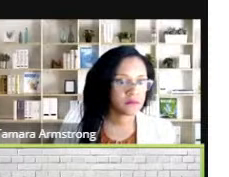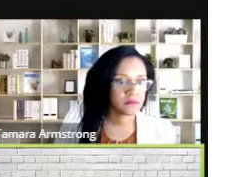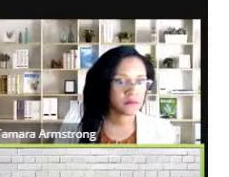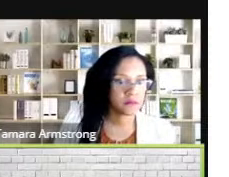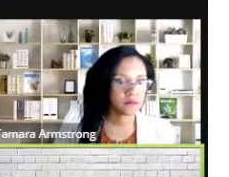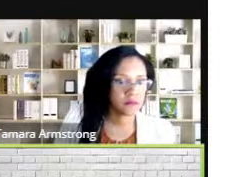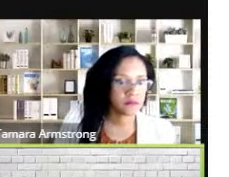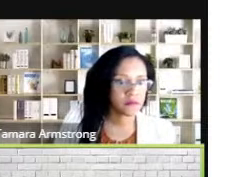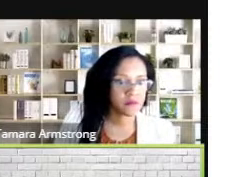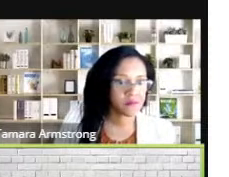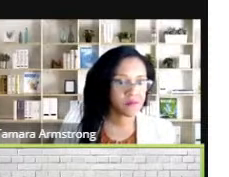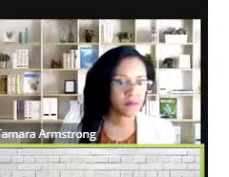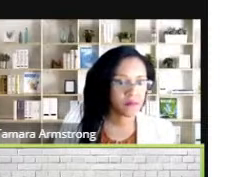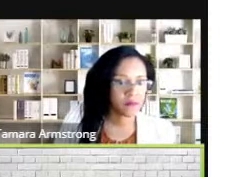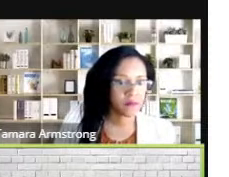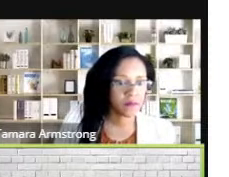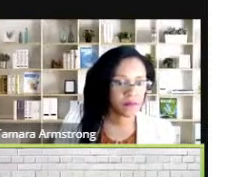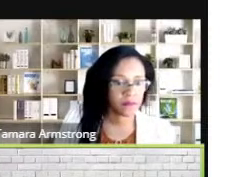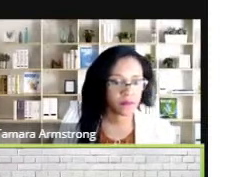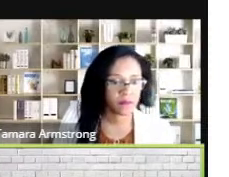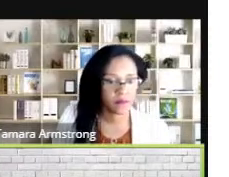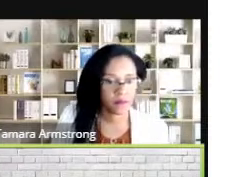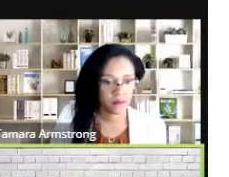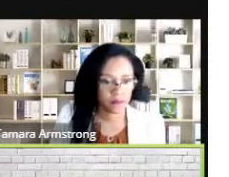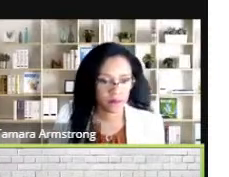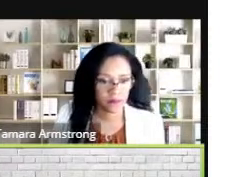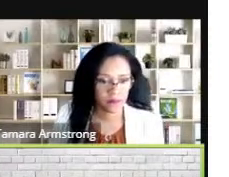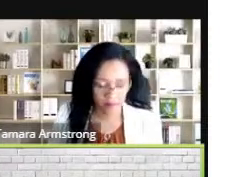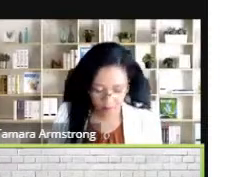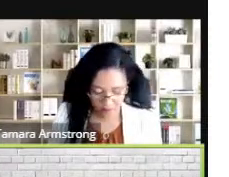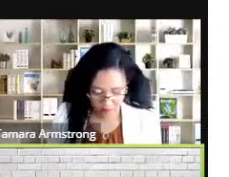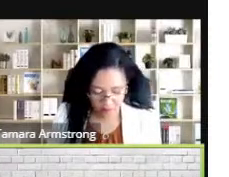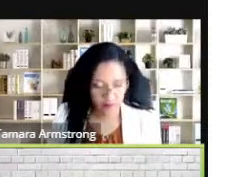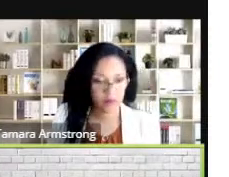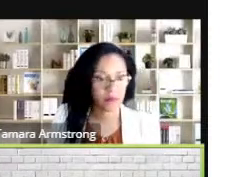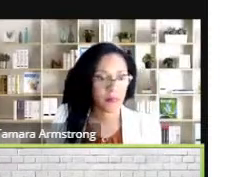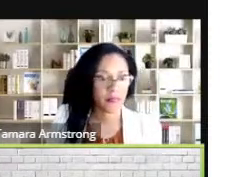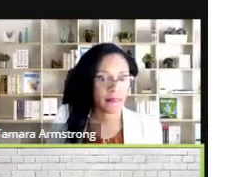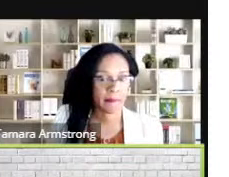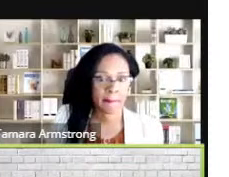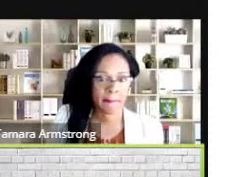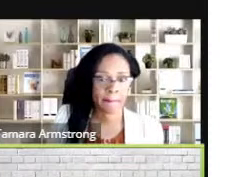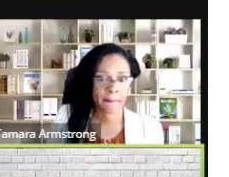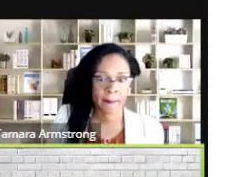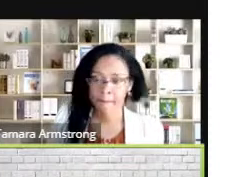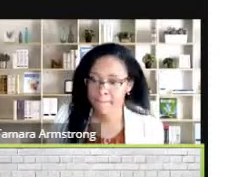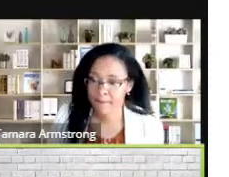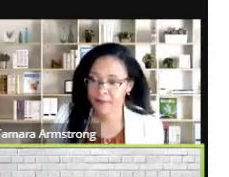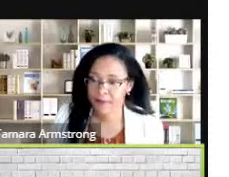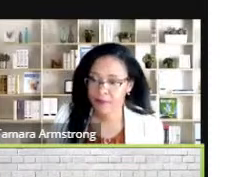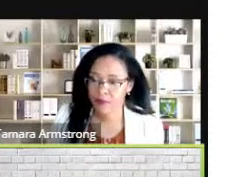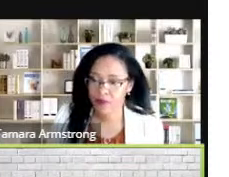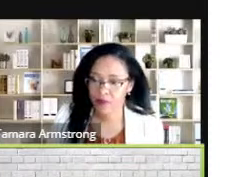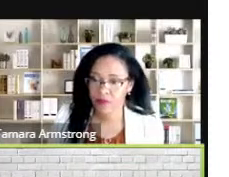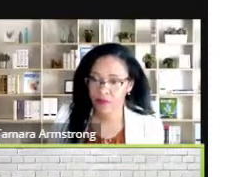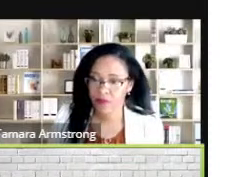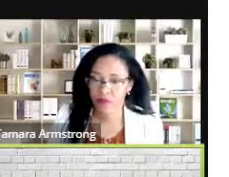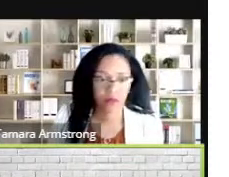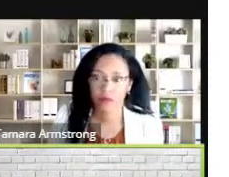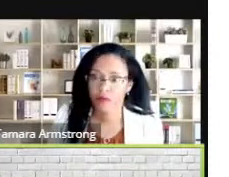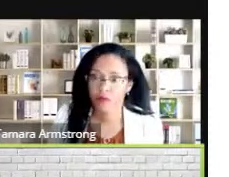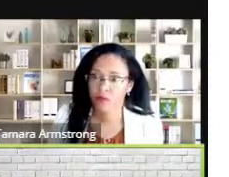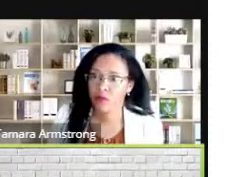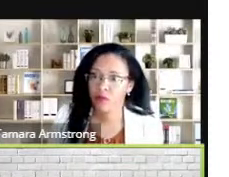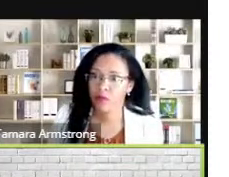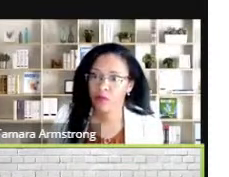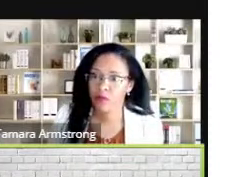and data? It seems like you guys pull it out of the air when it's, whatever you need, you just decide to say. I would like a